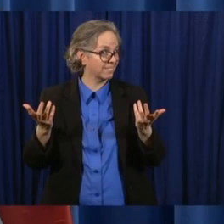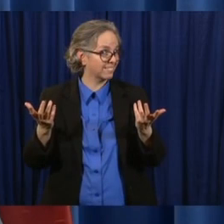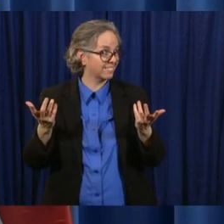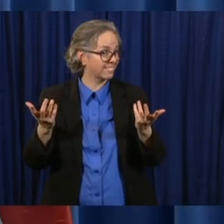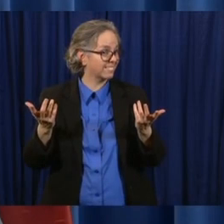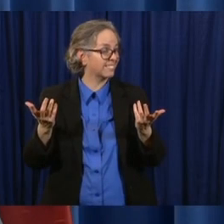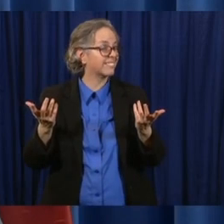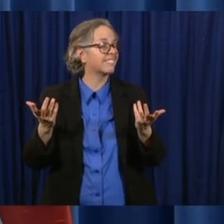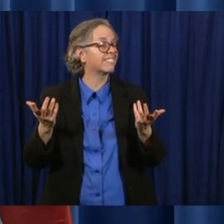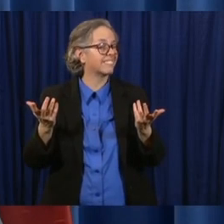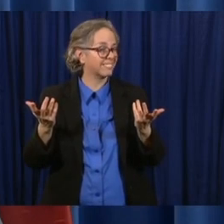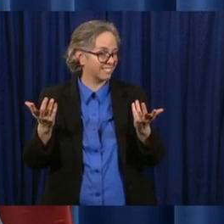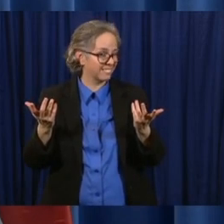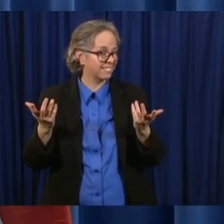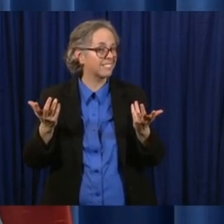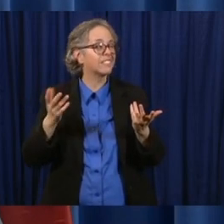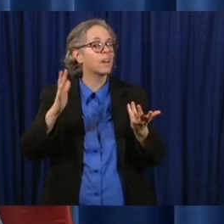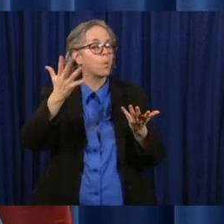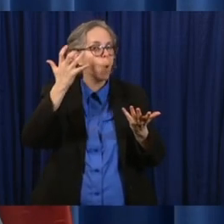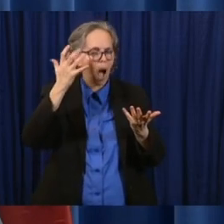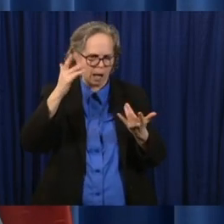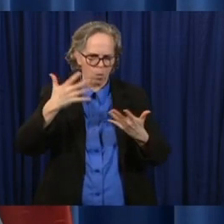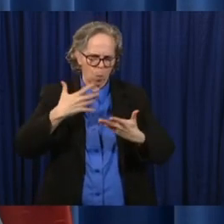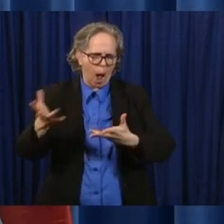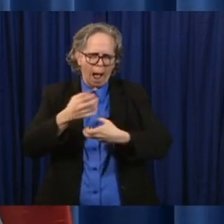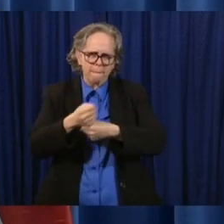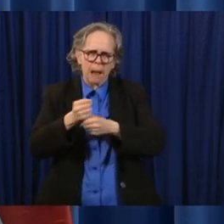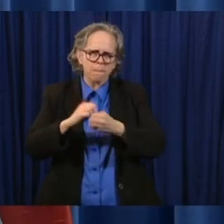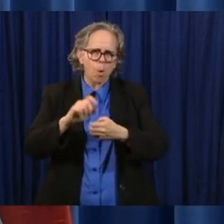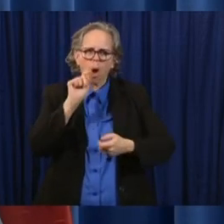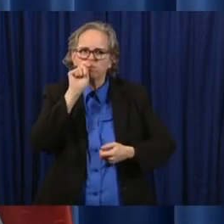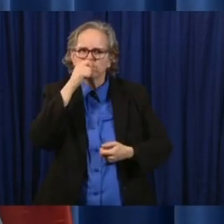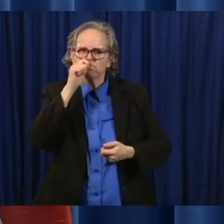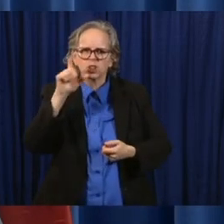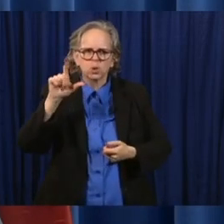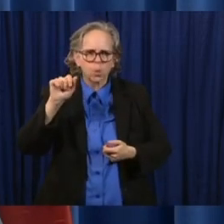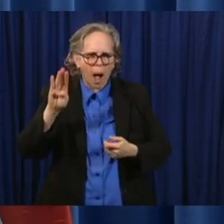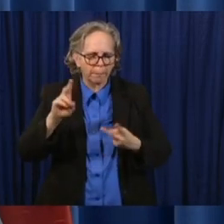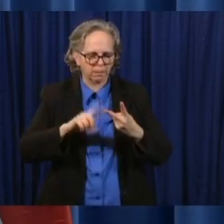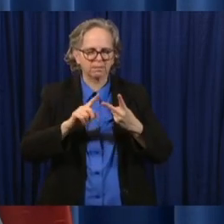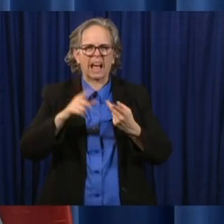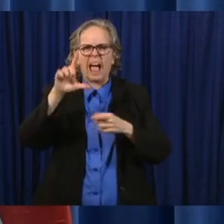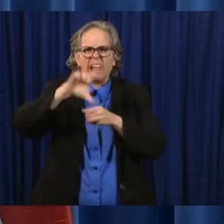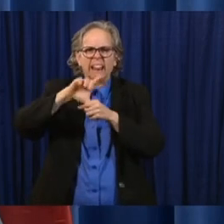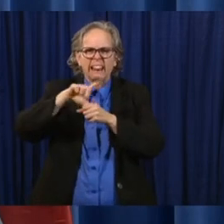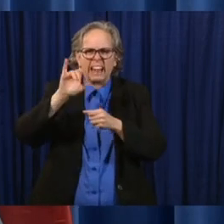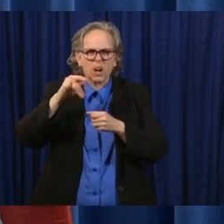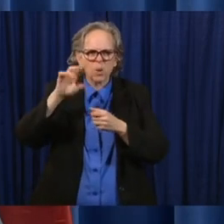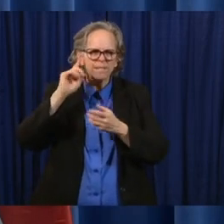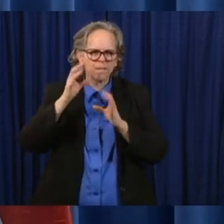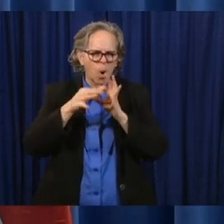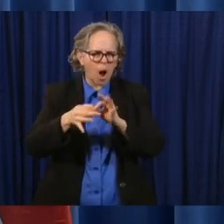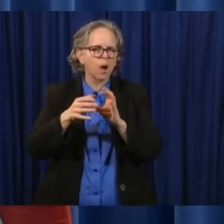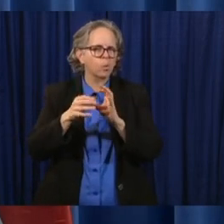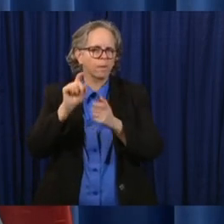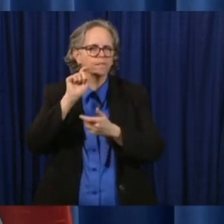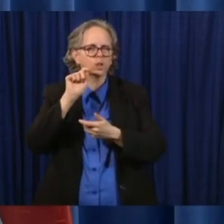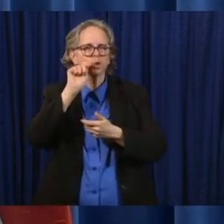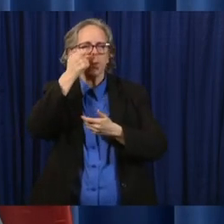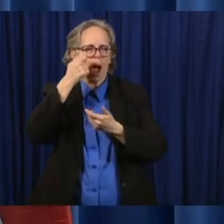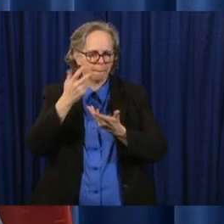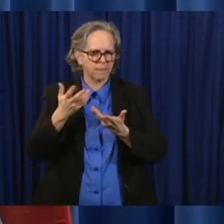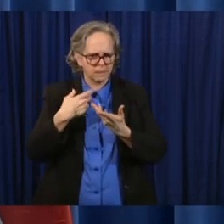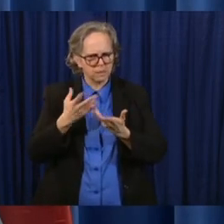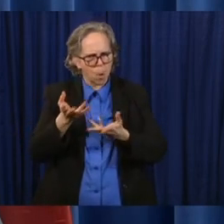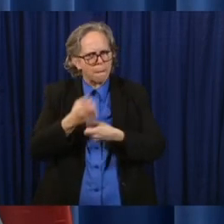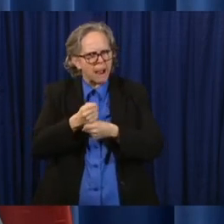of the swabs and more of the liquid that goes along with that, and they're getting those out every week